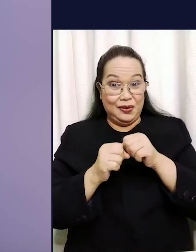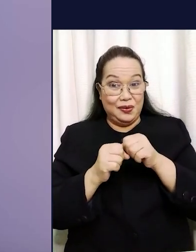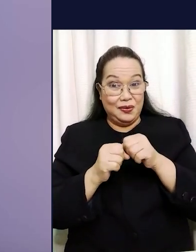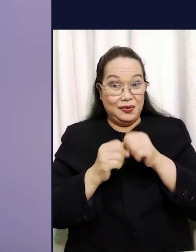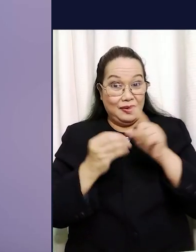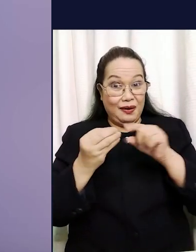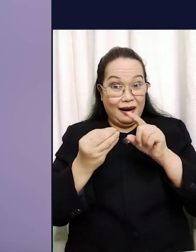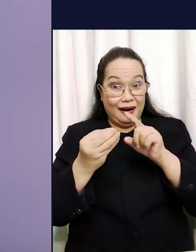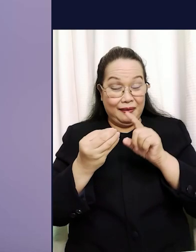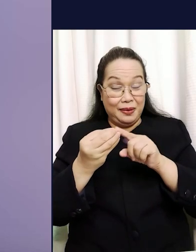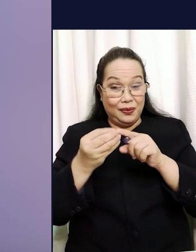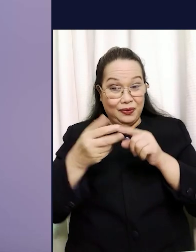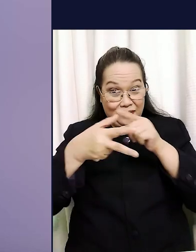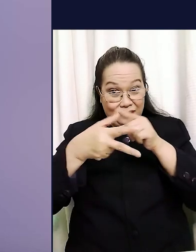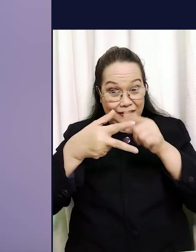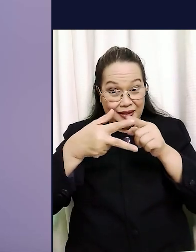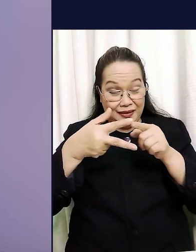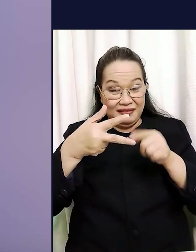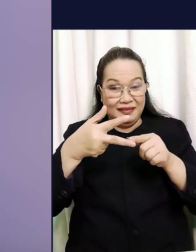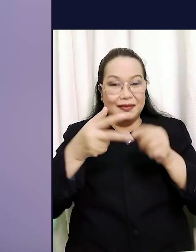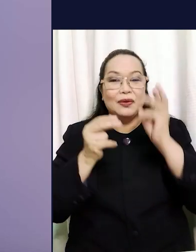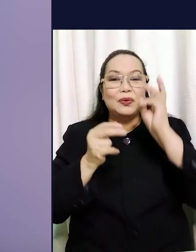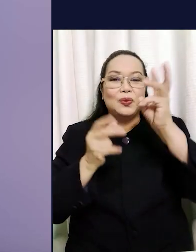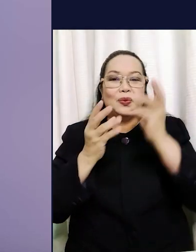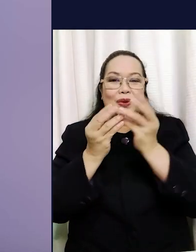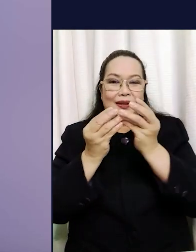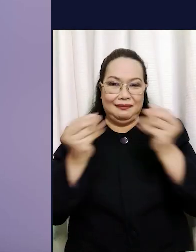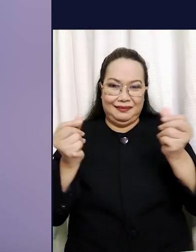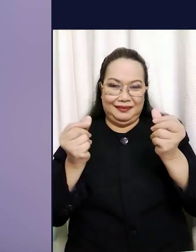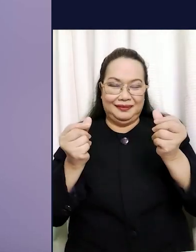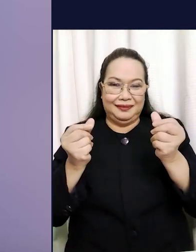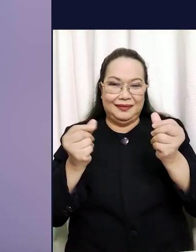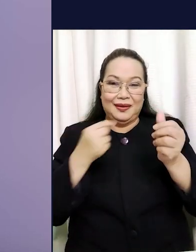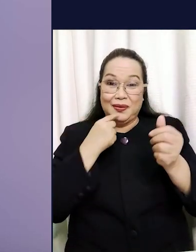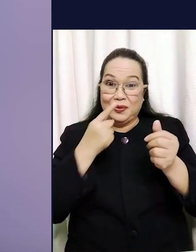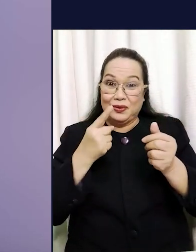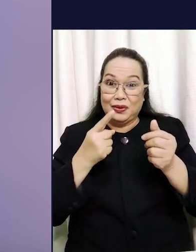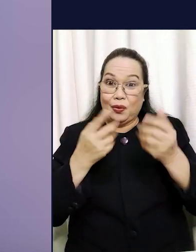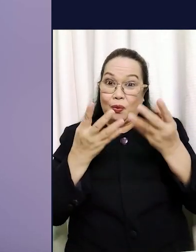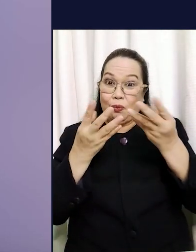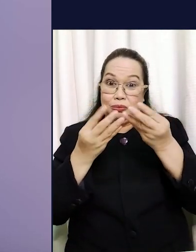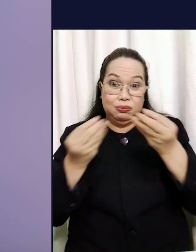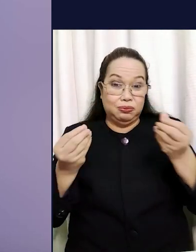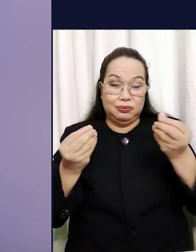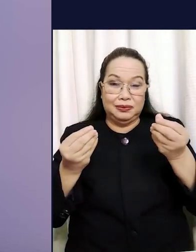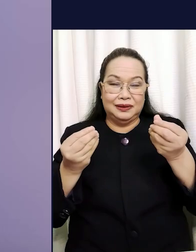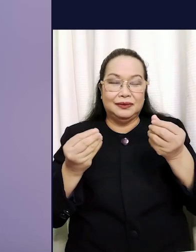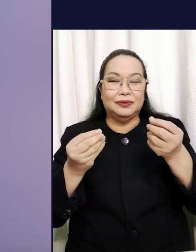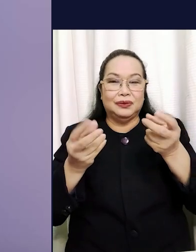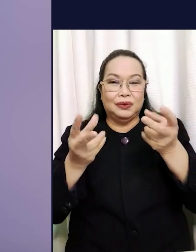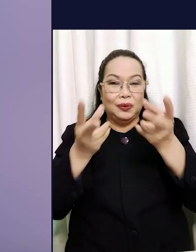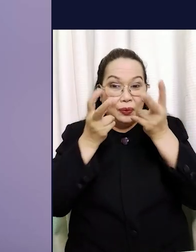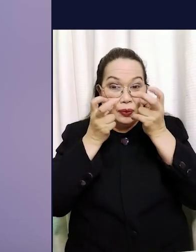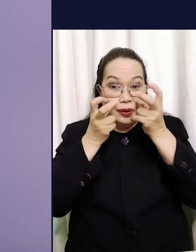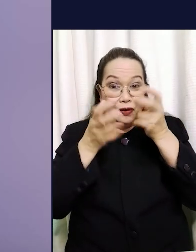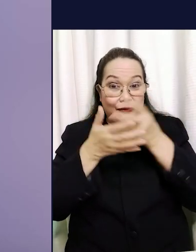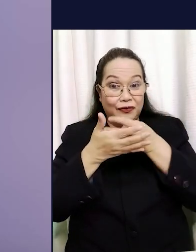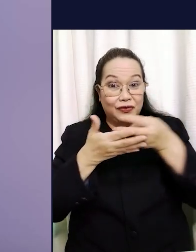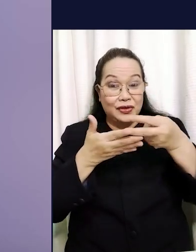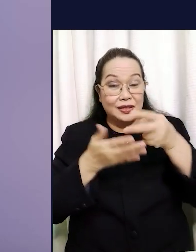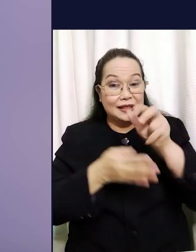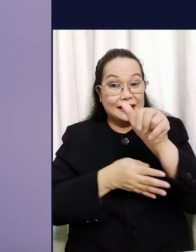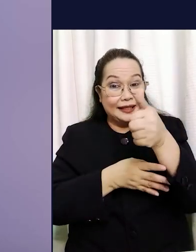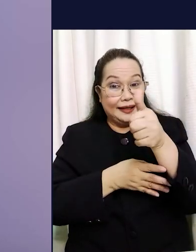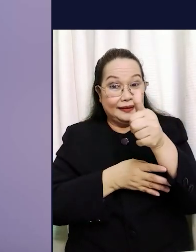So yung mga bagay na yan, mga kapatid, ay mawawala. Sabihin natin kung po pwede magugunaw. Then let's look